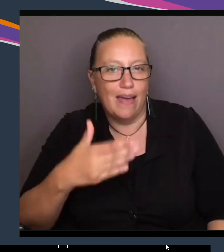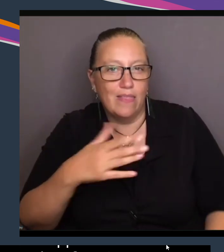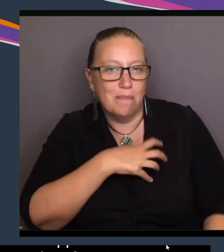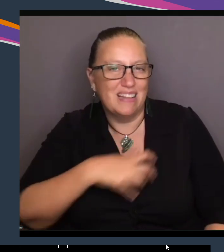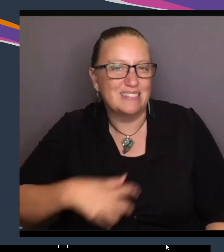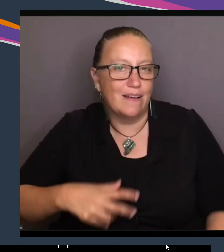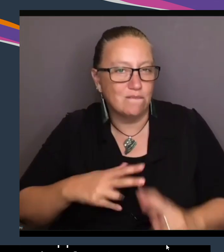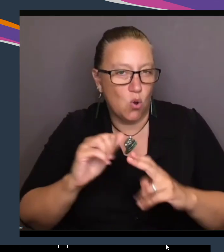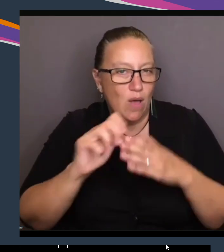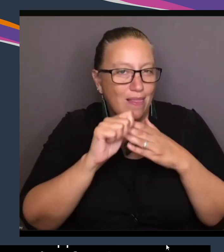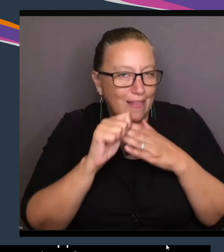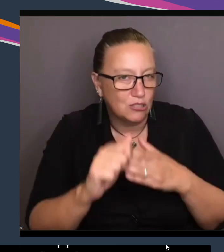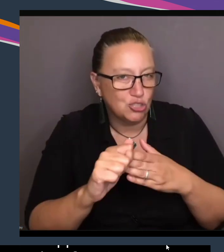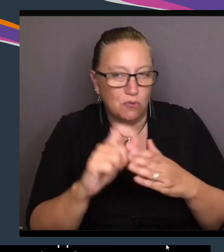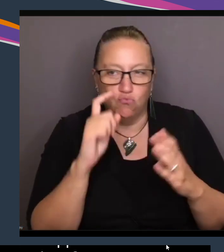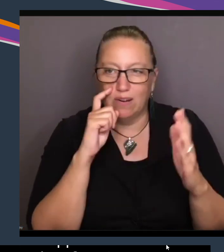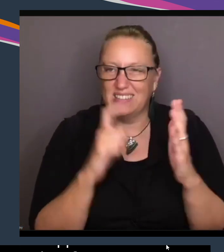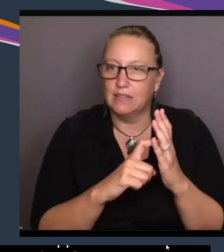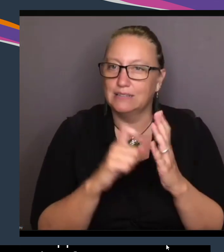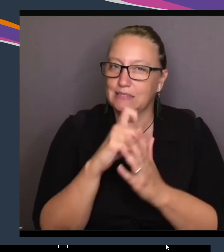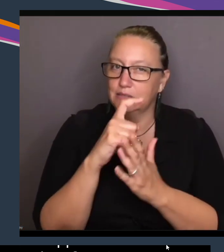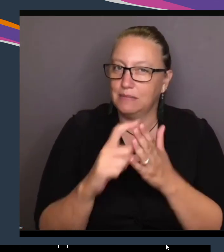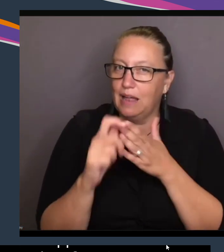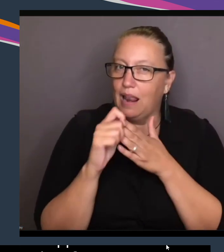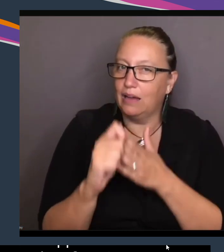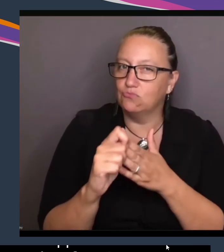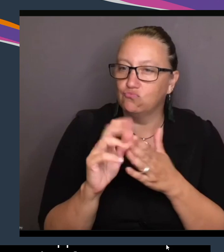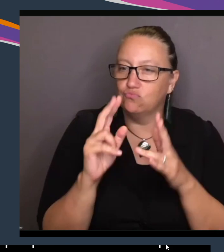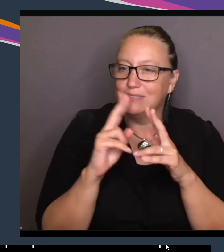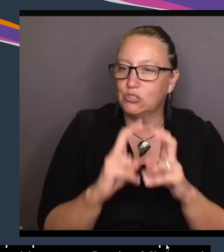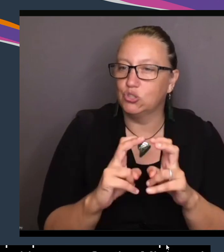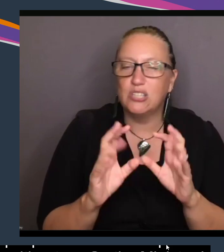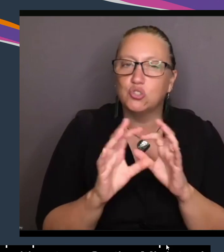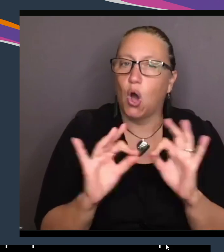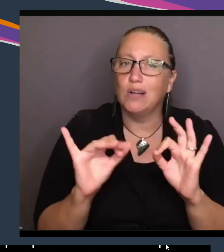for recognising that disability-led research is not a niche